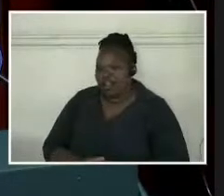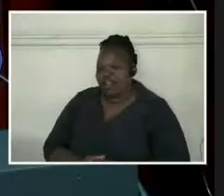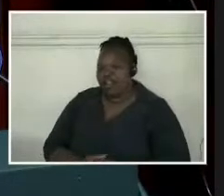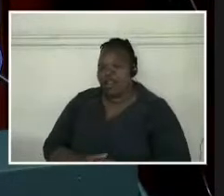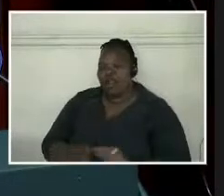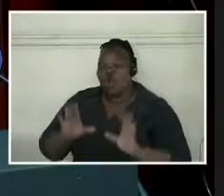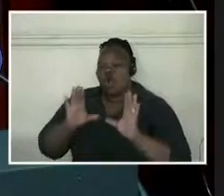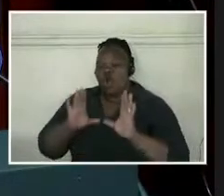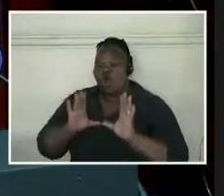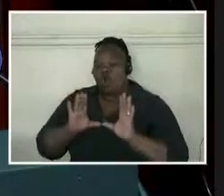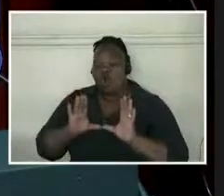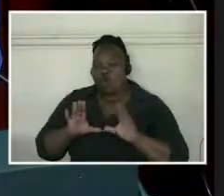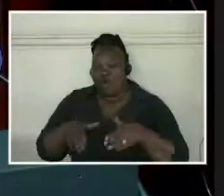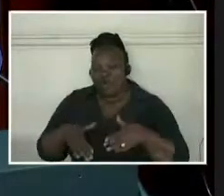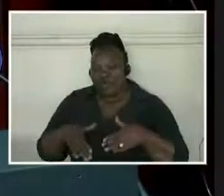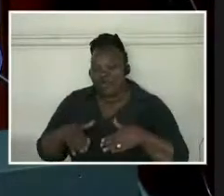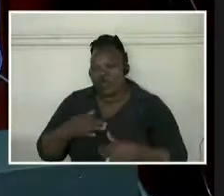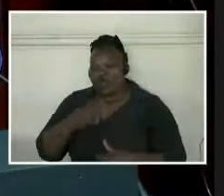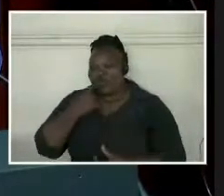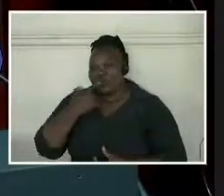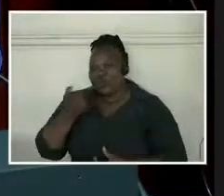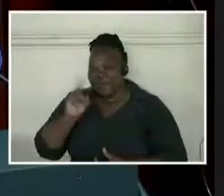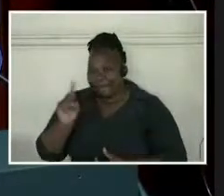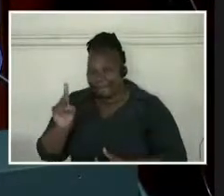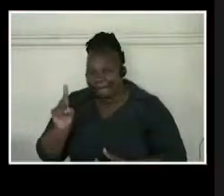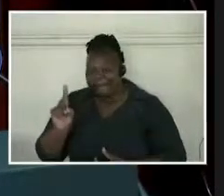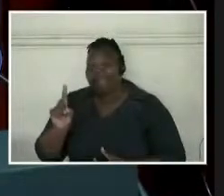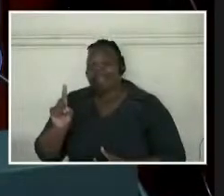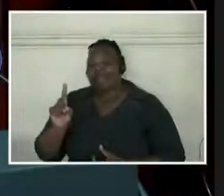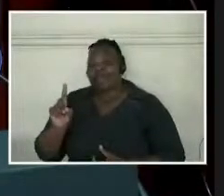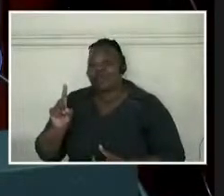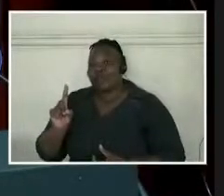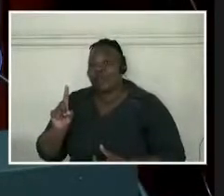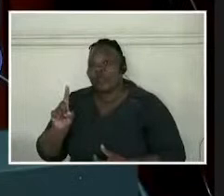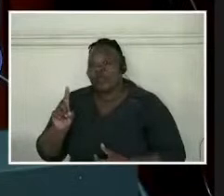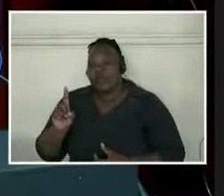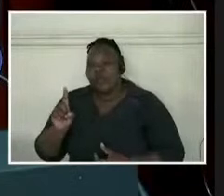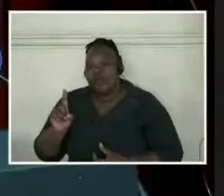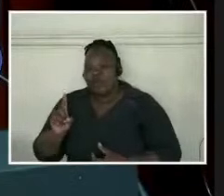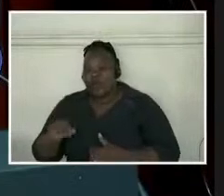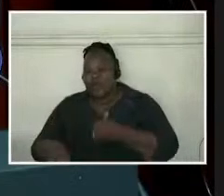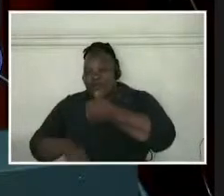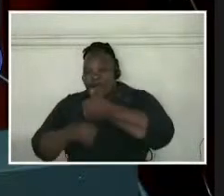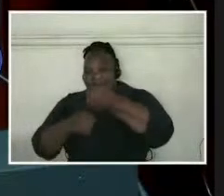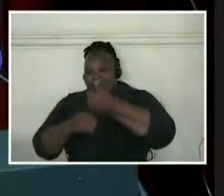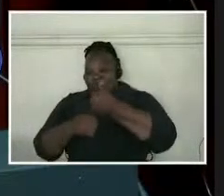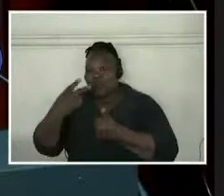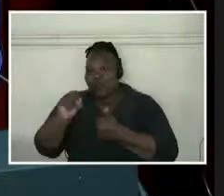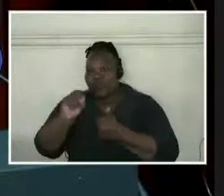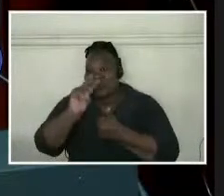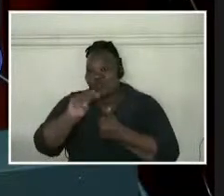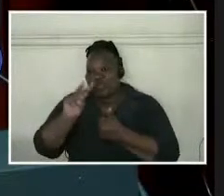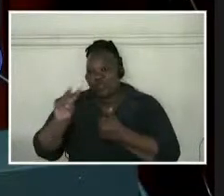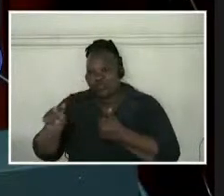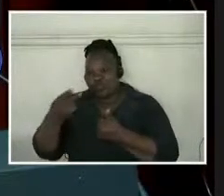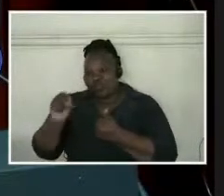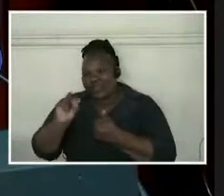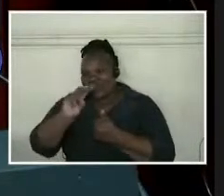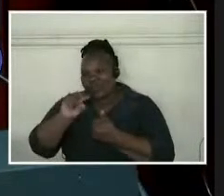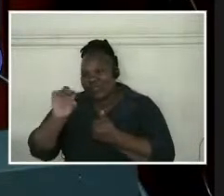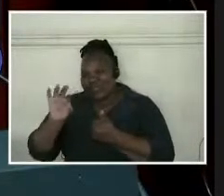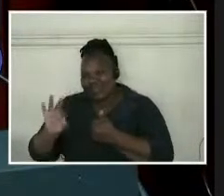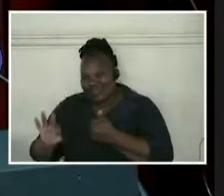committee wishes to highlight to this house that the party supported the 2223 budget final draft